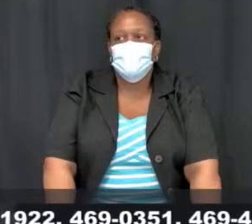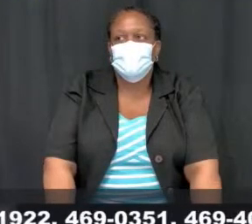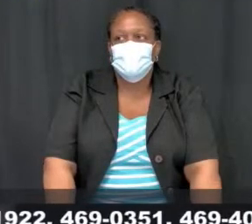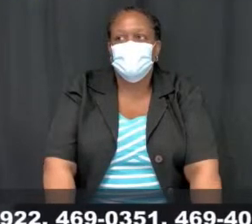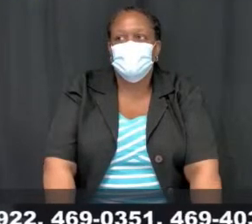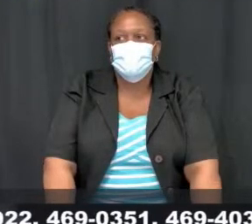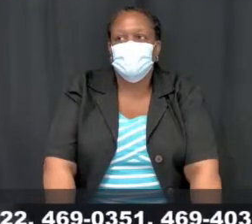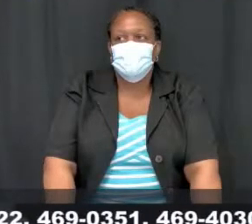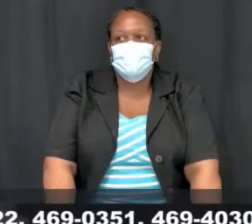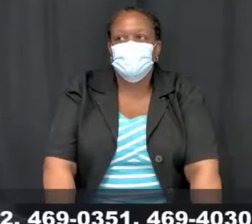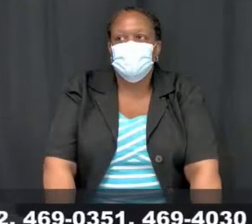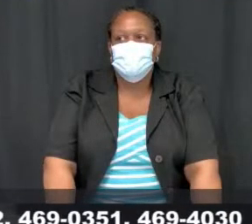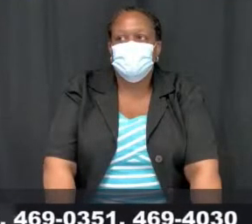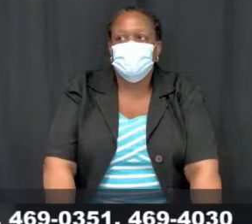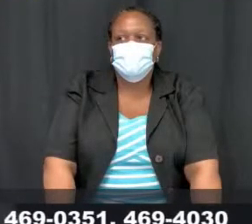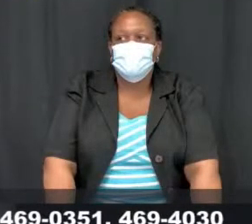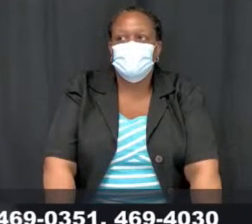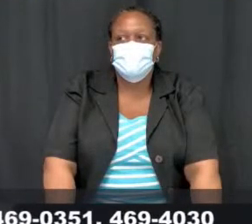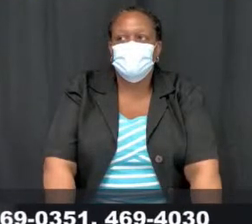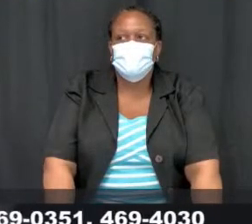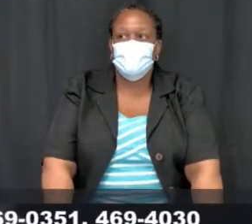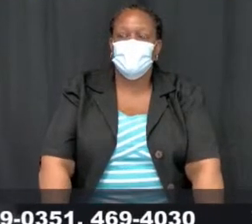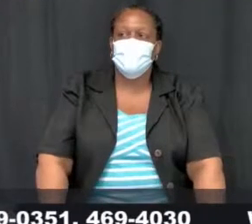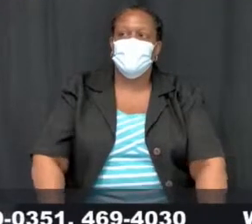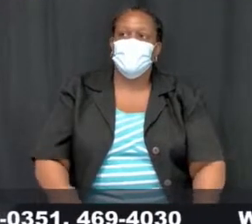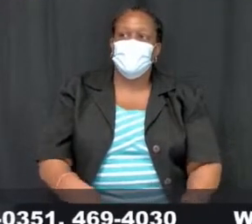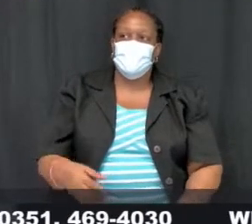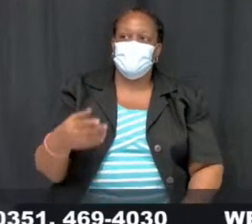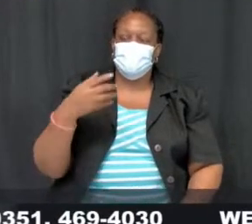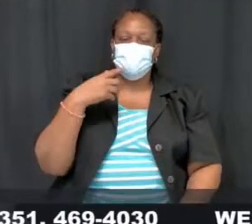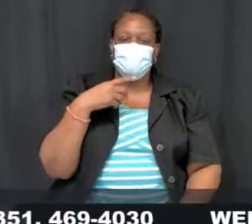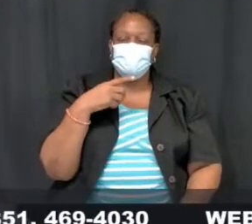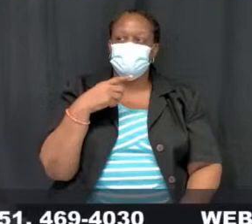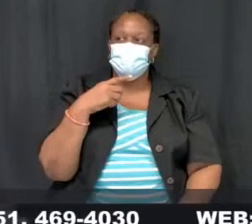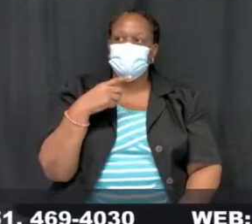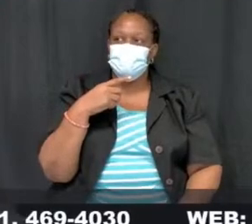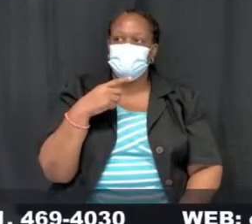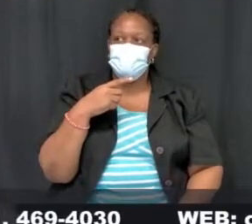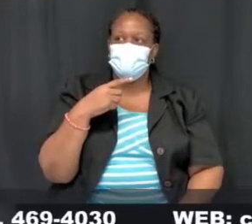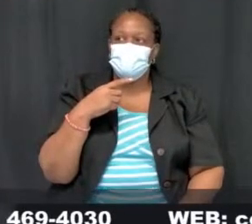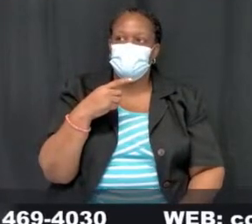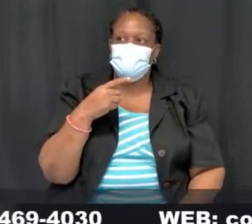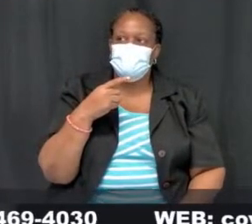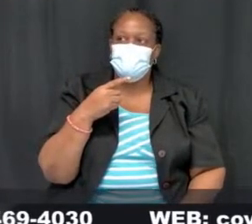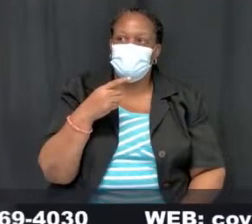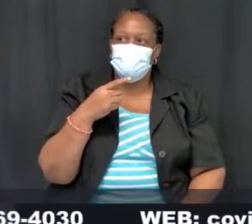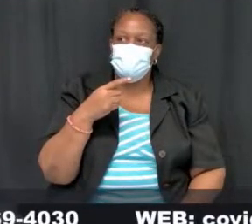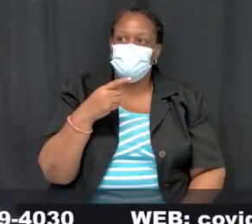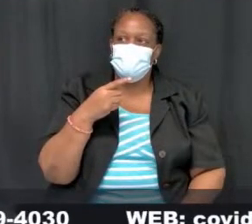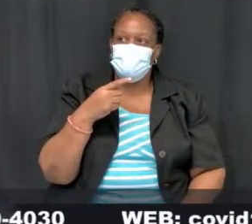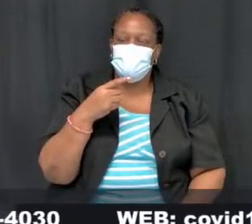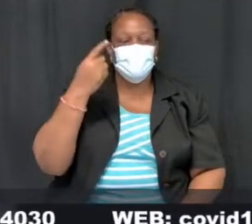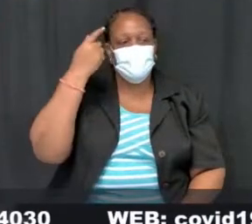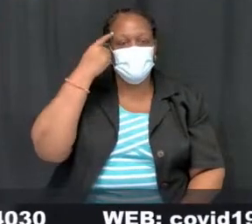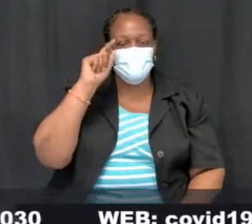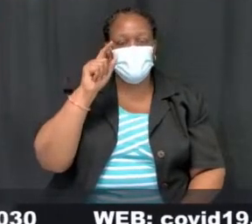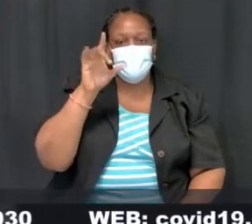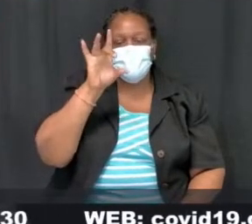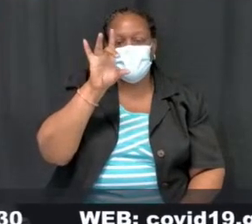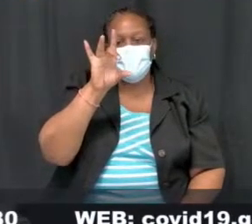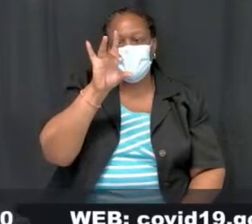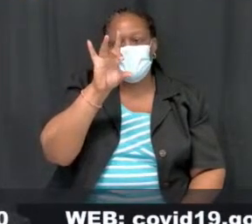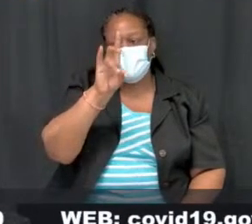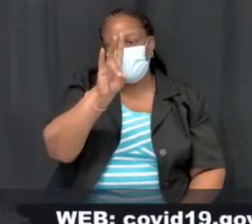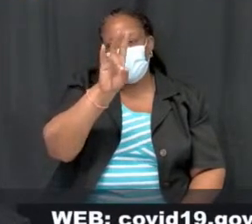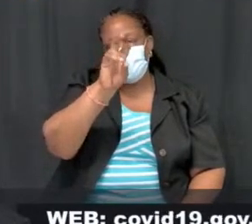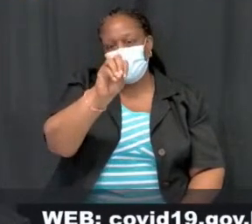As it relates to what is the threshold for herd immunity and if it is achievable. Well, just briefly, the whole concept of herd